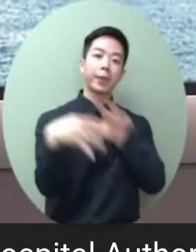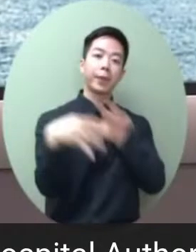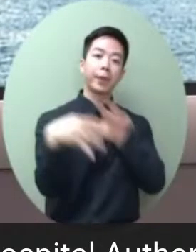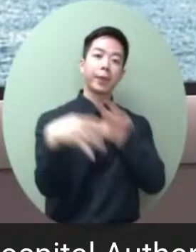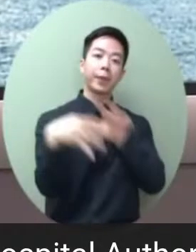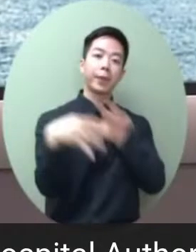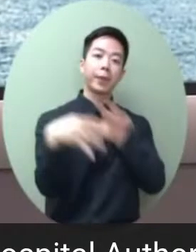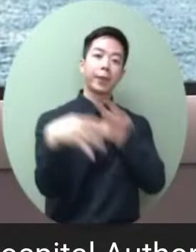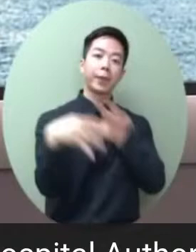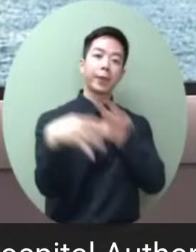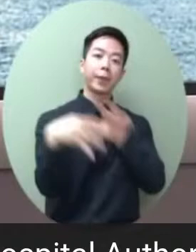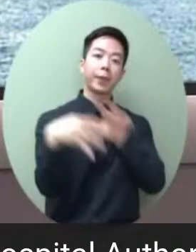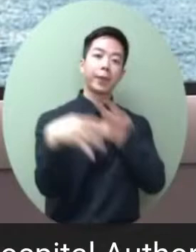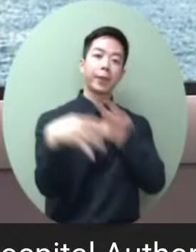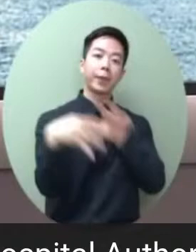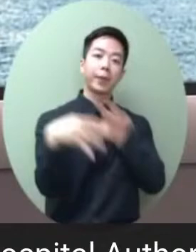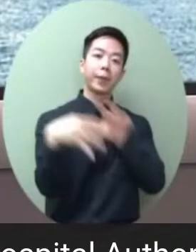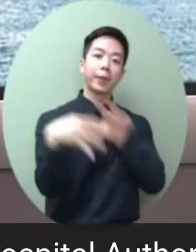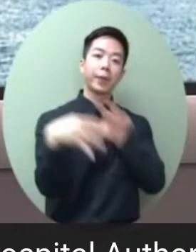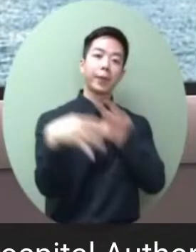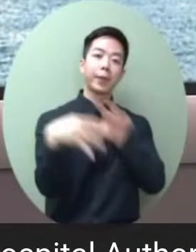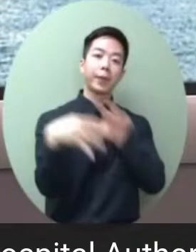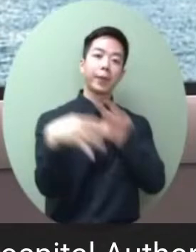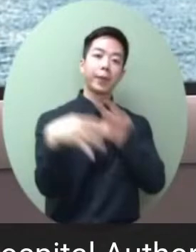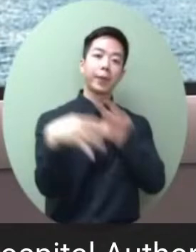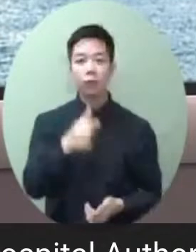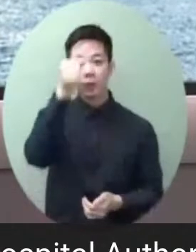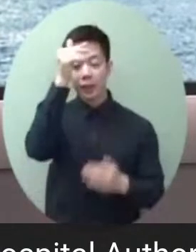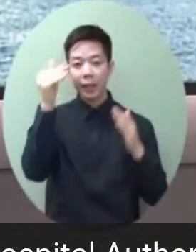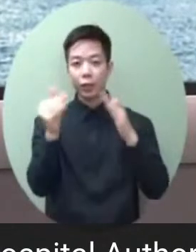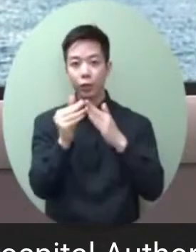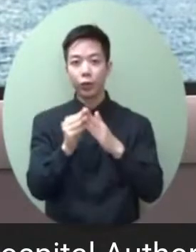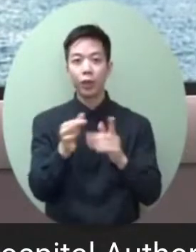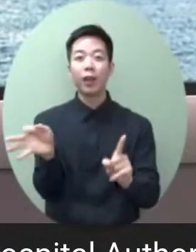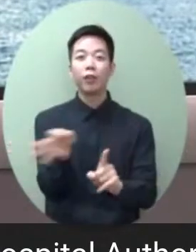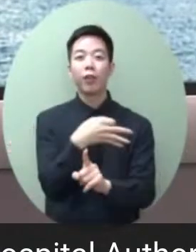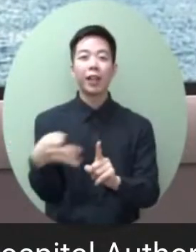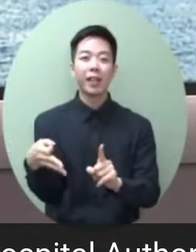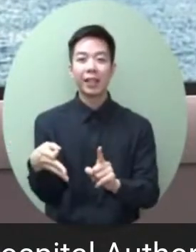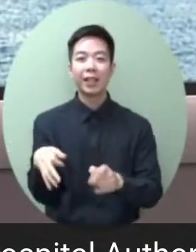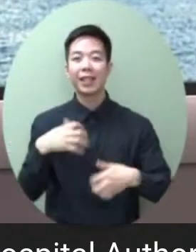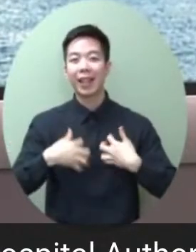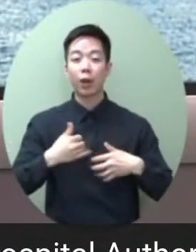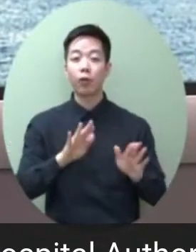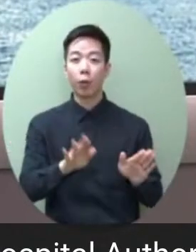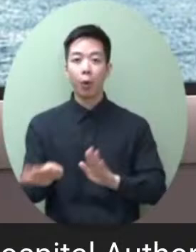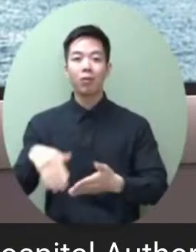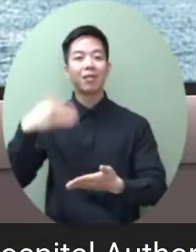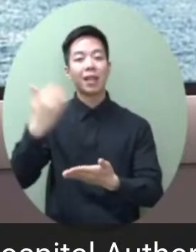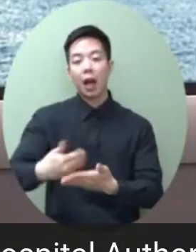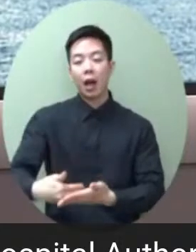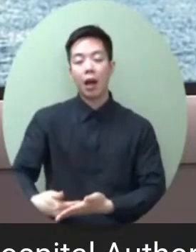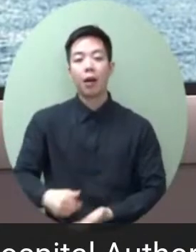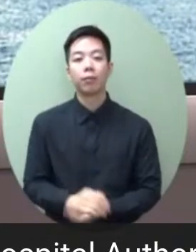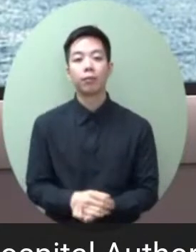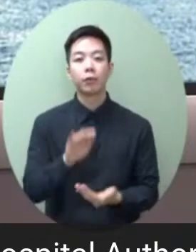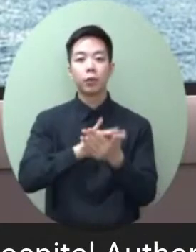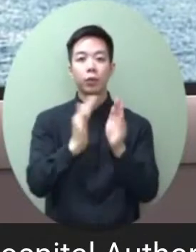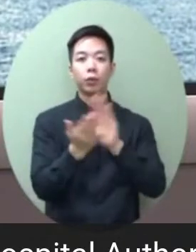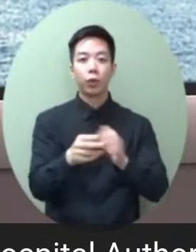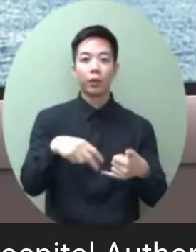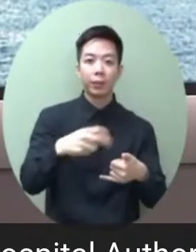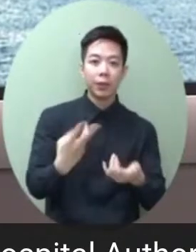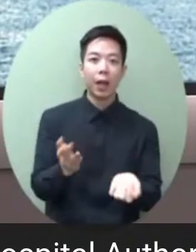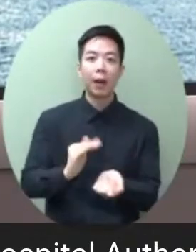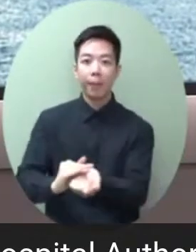at the new isolation facility to receive more patients. We will gradually reduce the non-emergency service in the